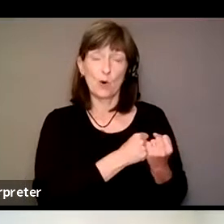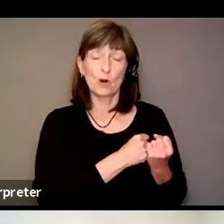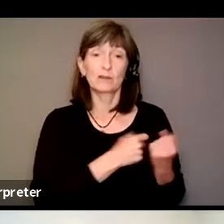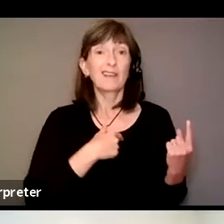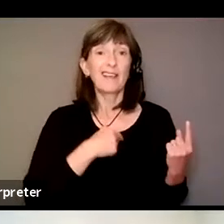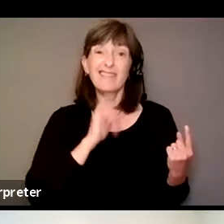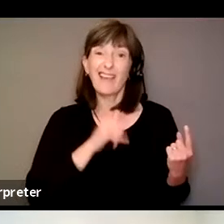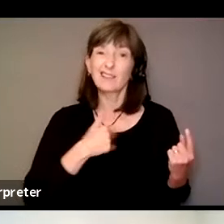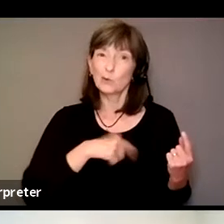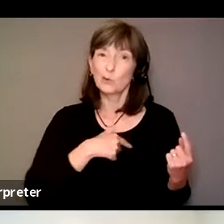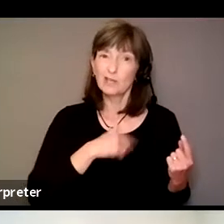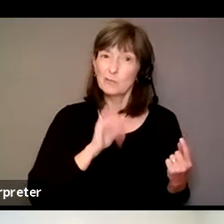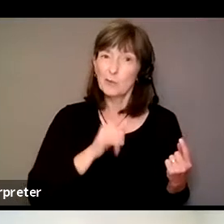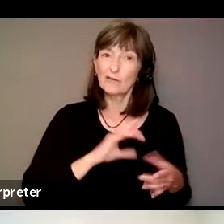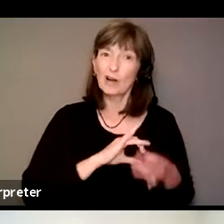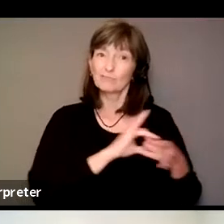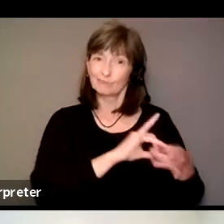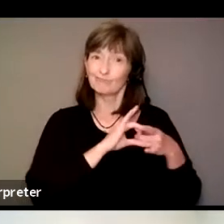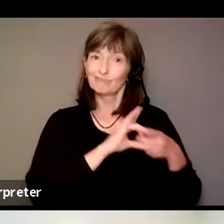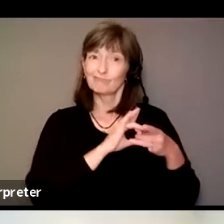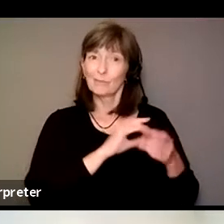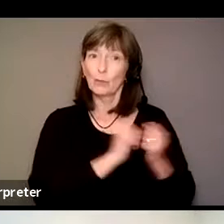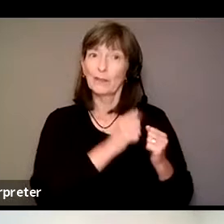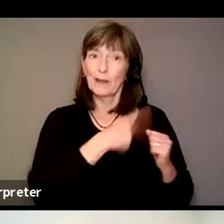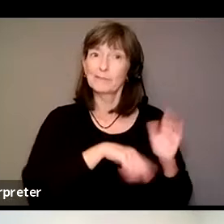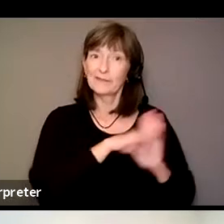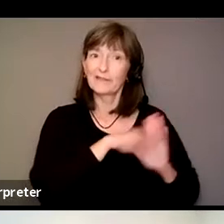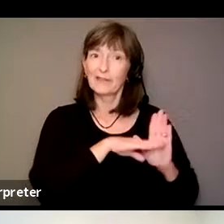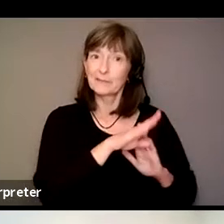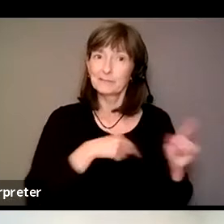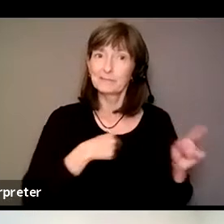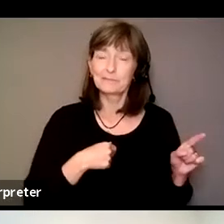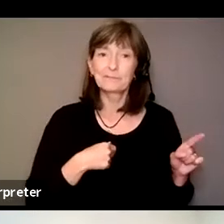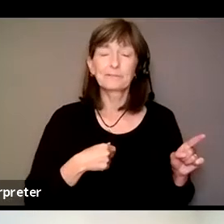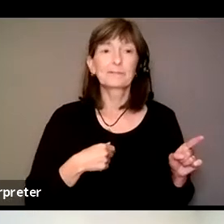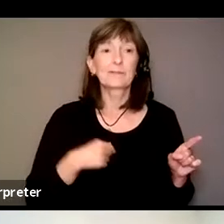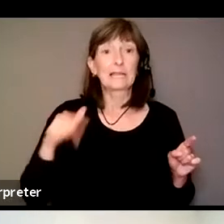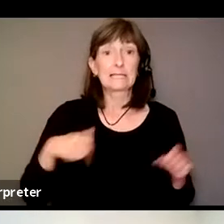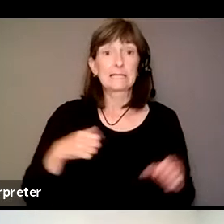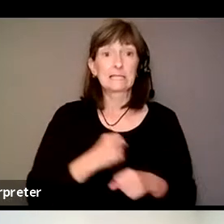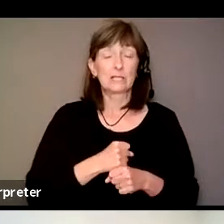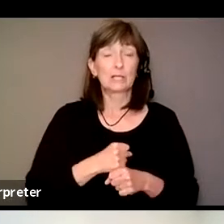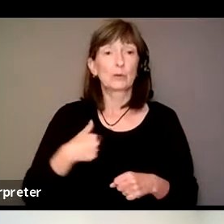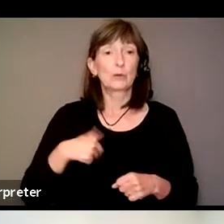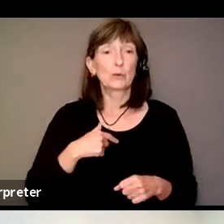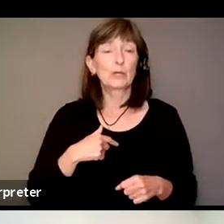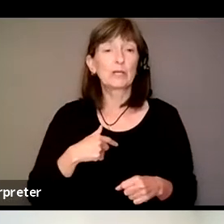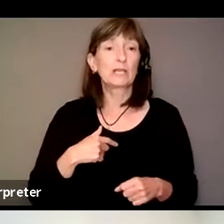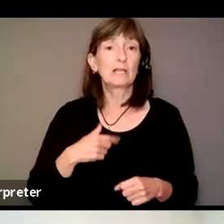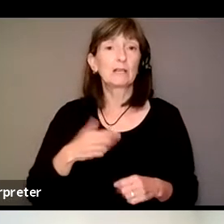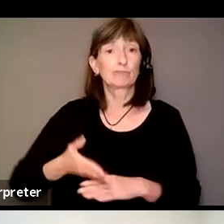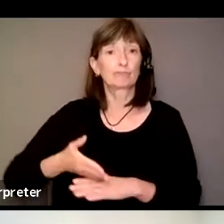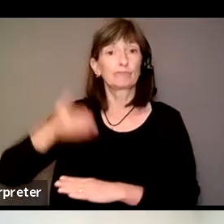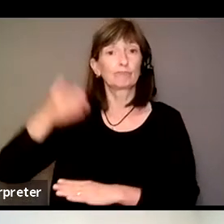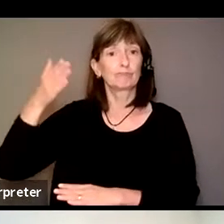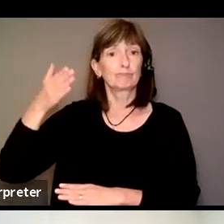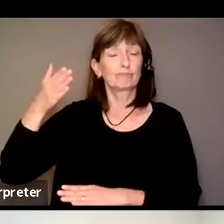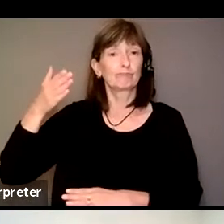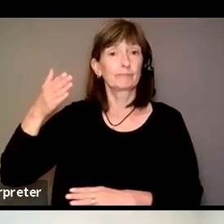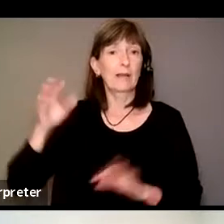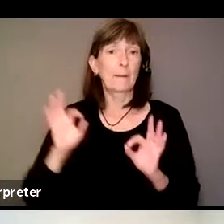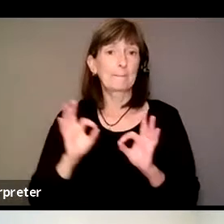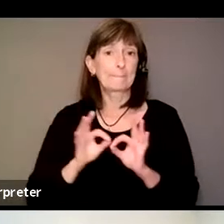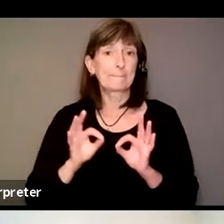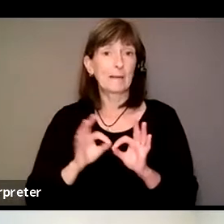reconciliation. Initially at the town of Stephenville, we raised permanently the Mi'kmaq flag, which was the